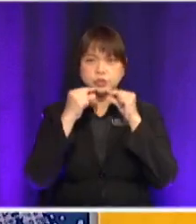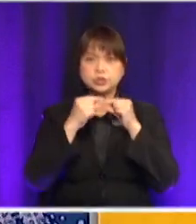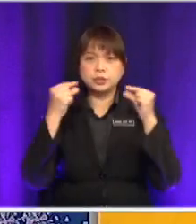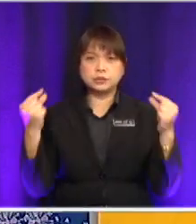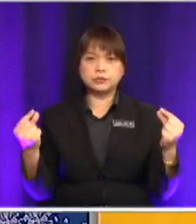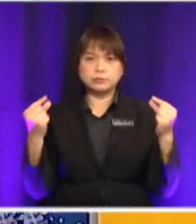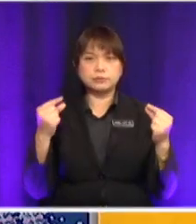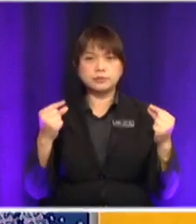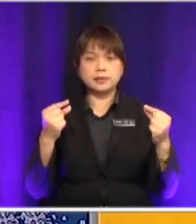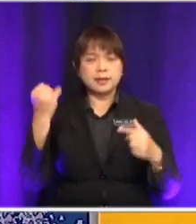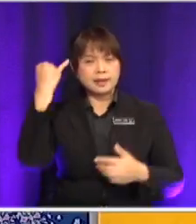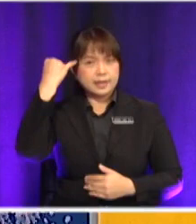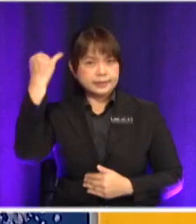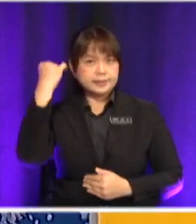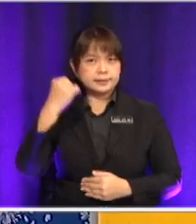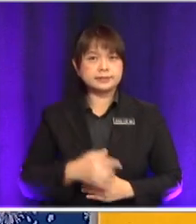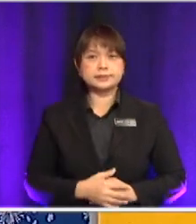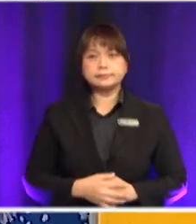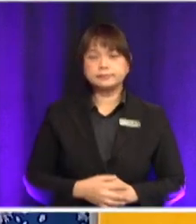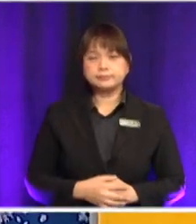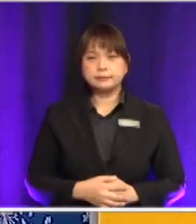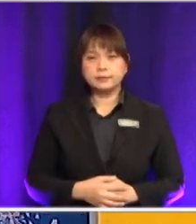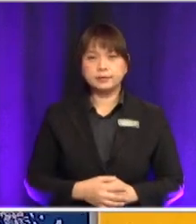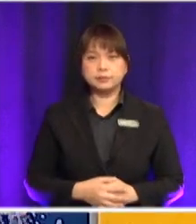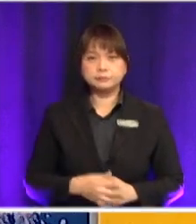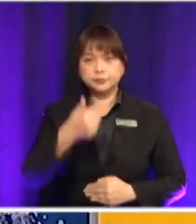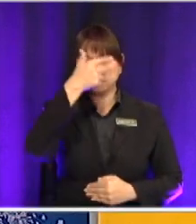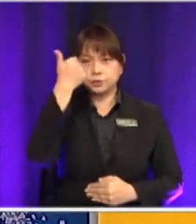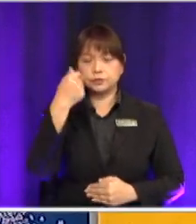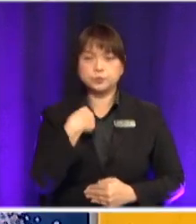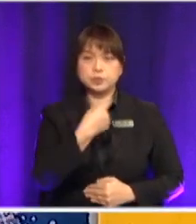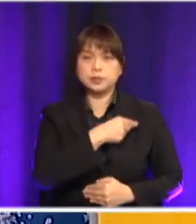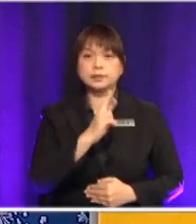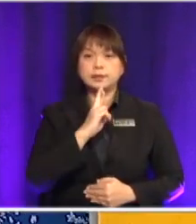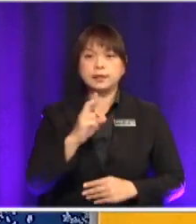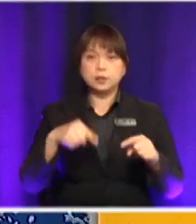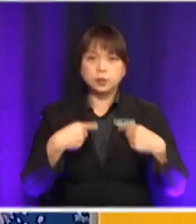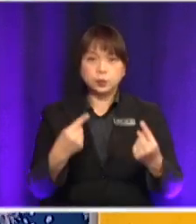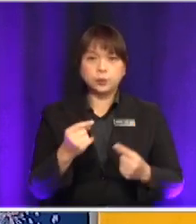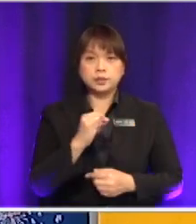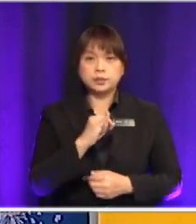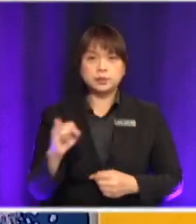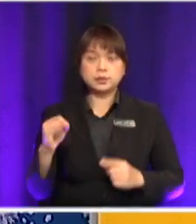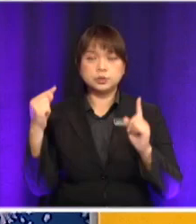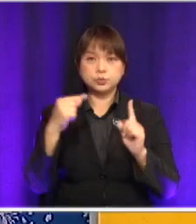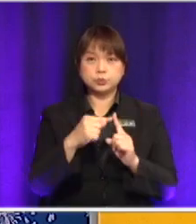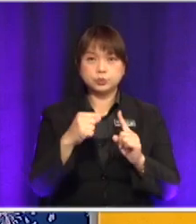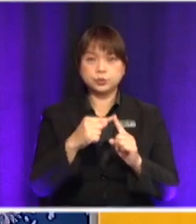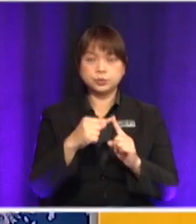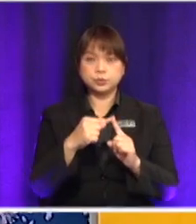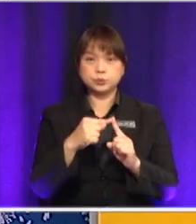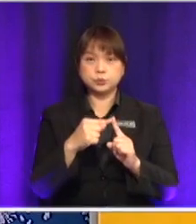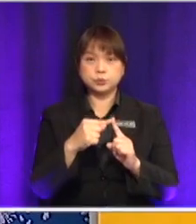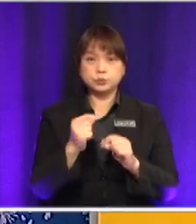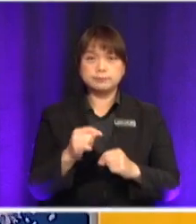Just skim very, very quickly, okay? Because we are going to complete activity B, which